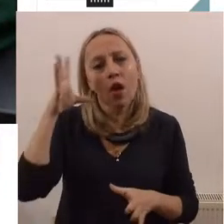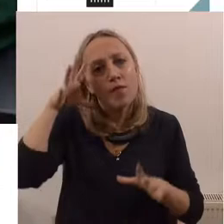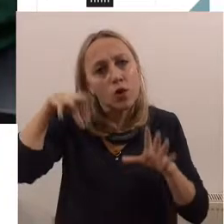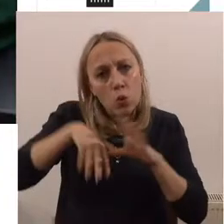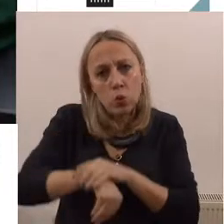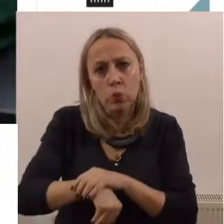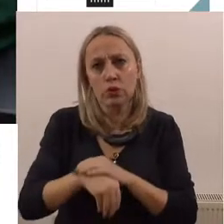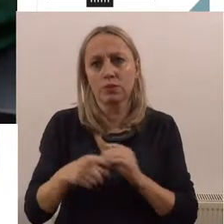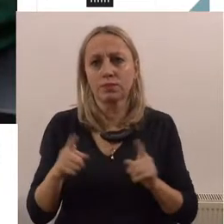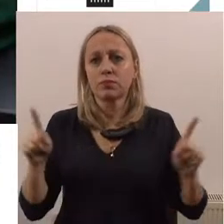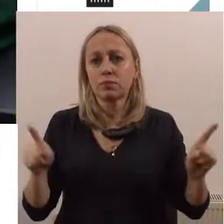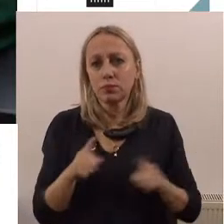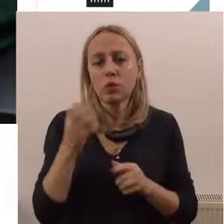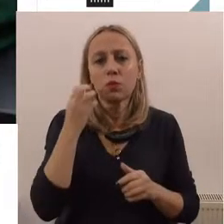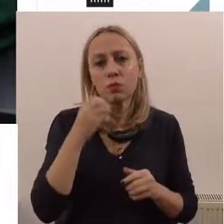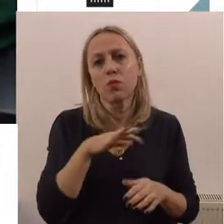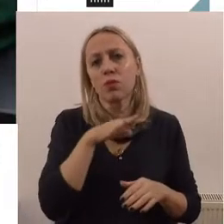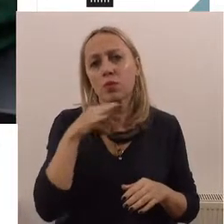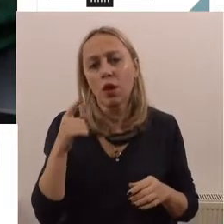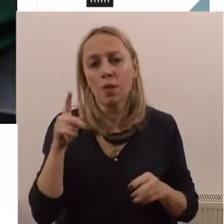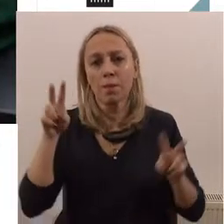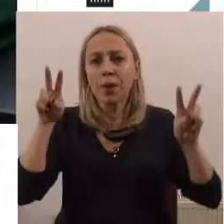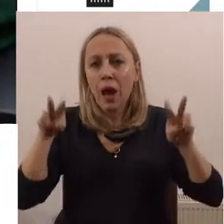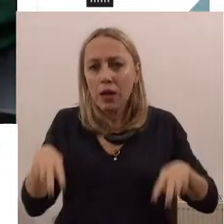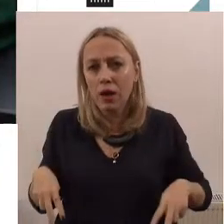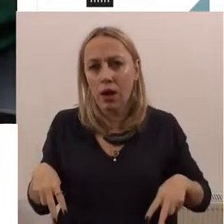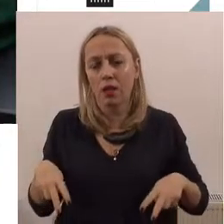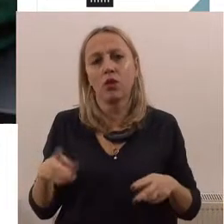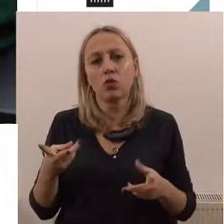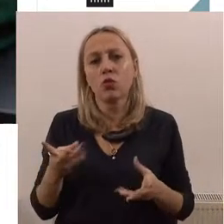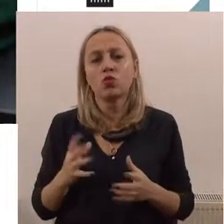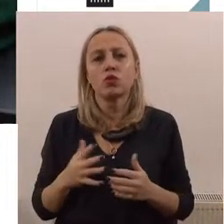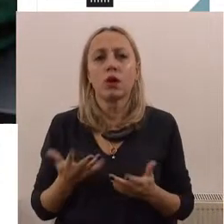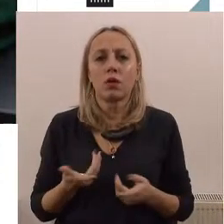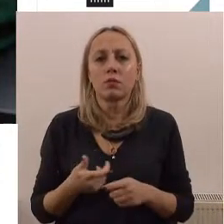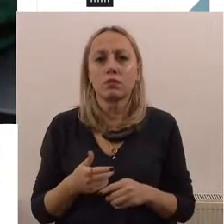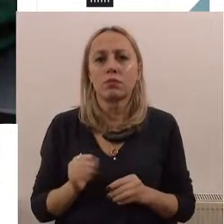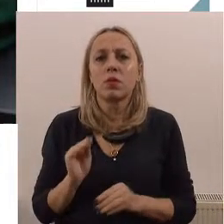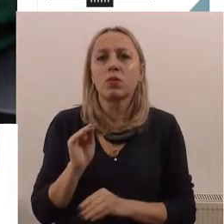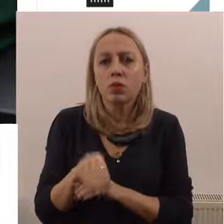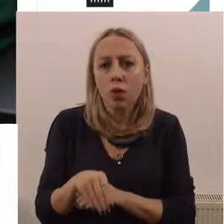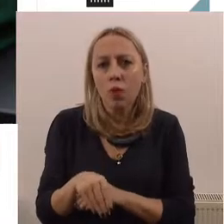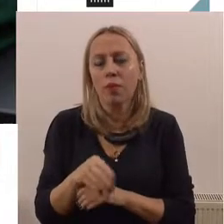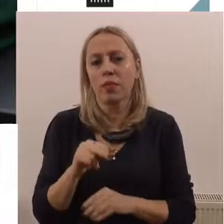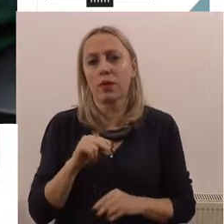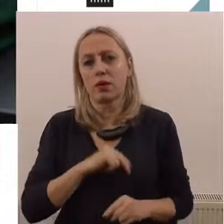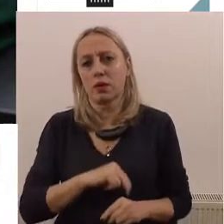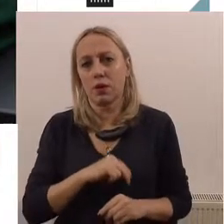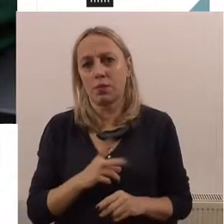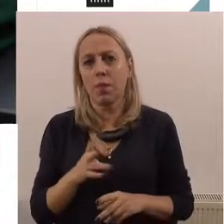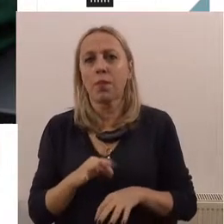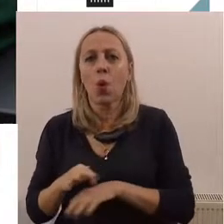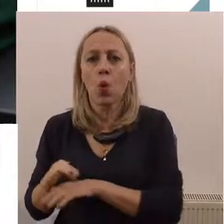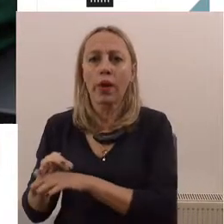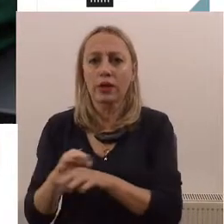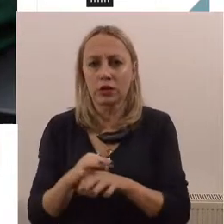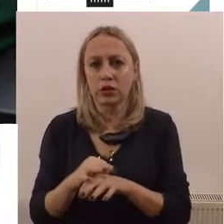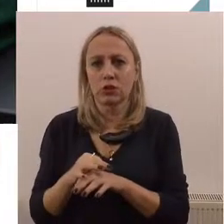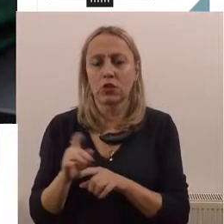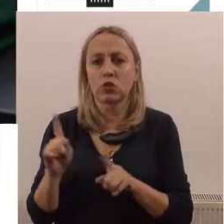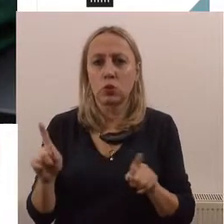to be observed. So we want to make sure that everyone among our staff knows about that. So we need